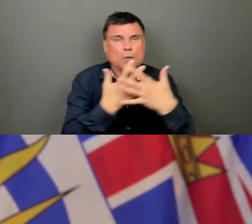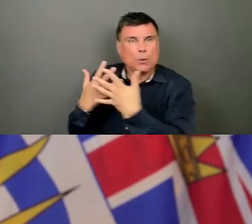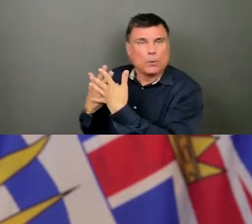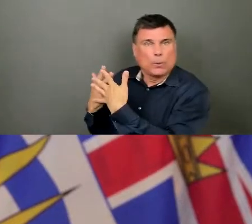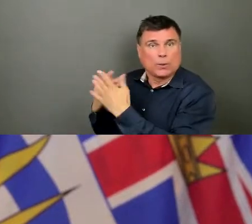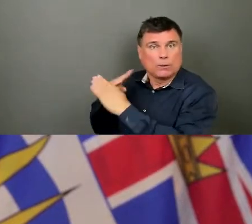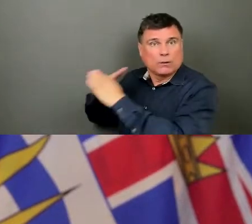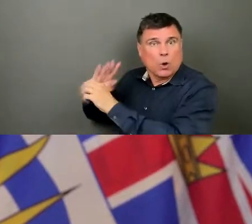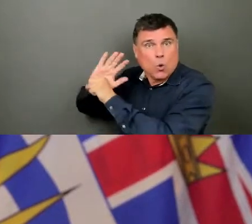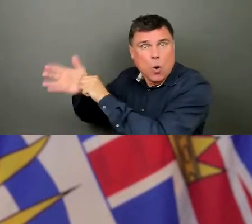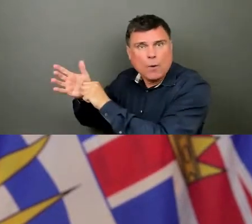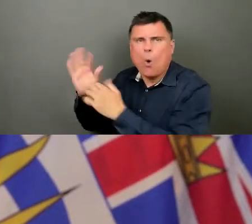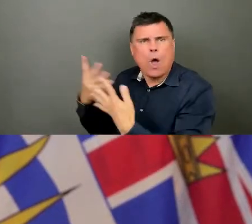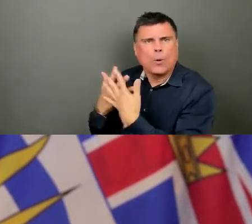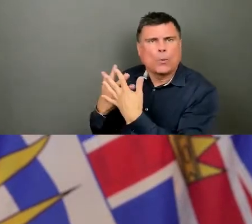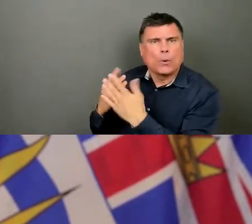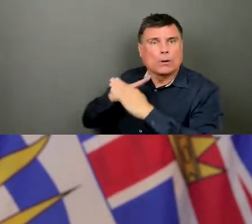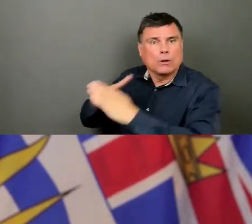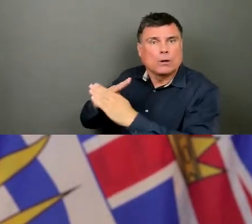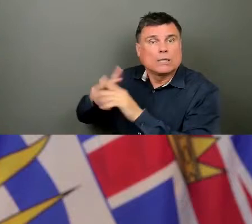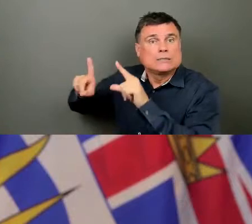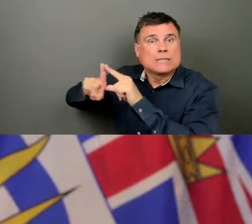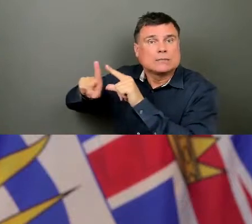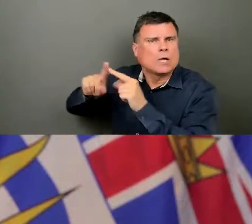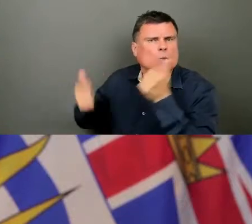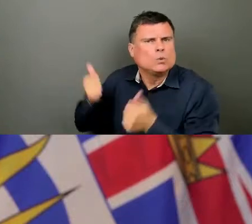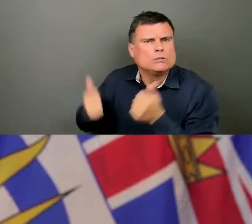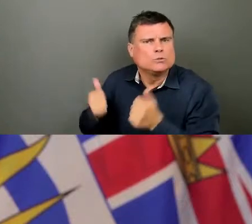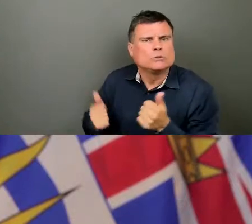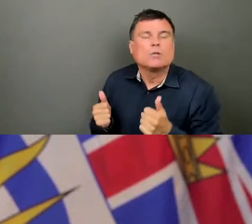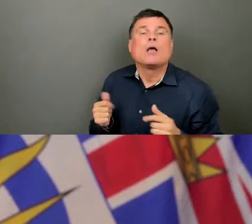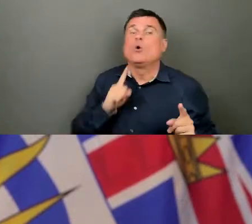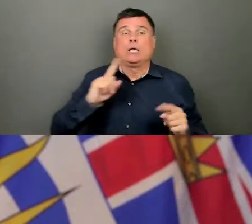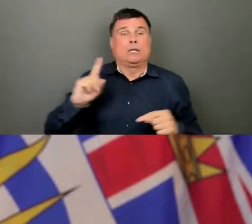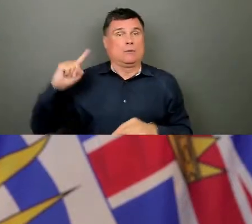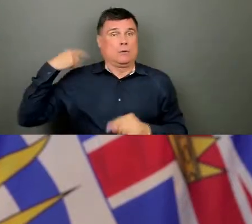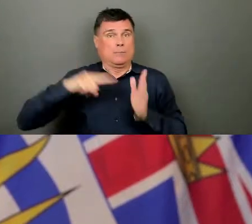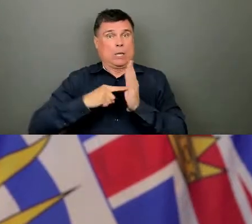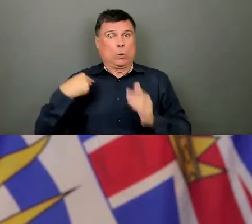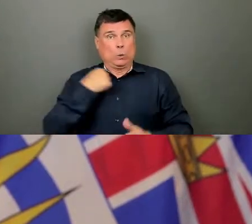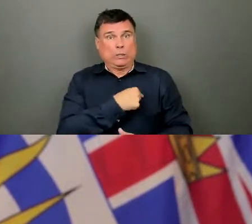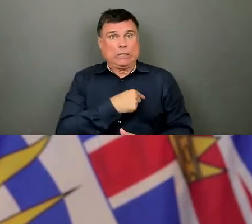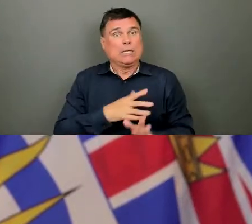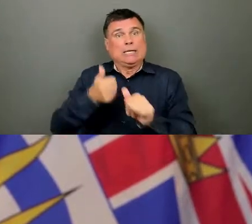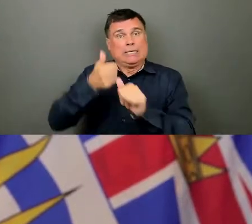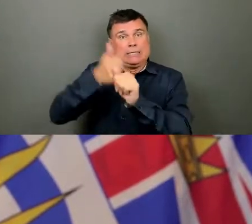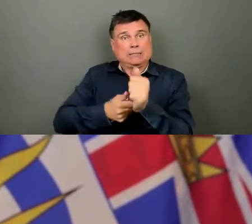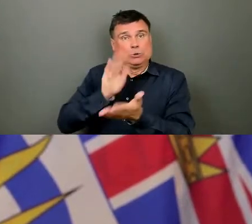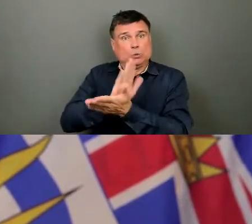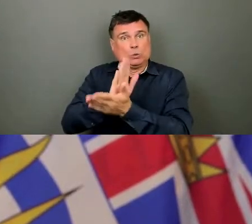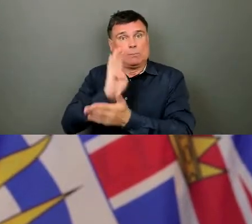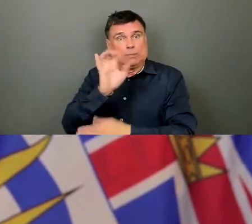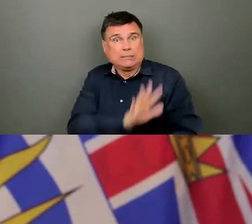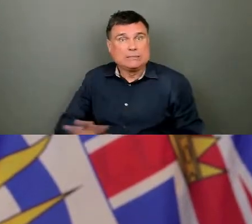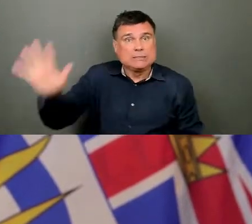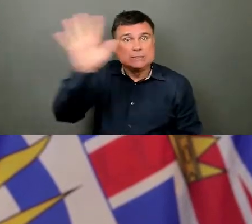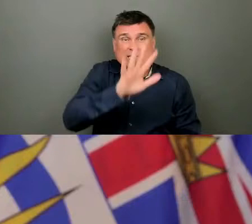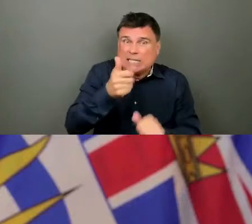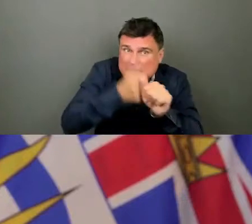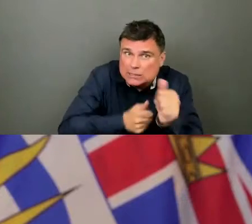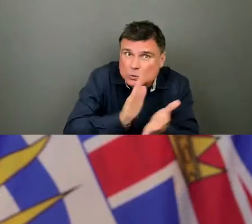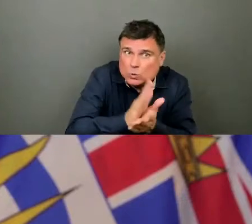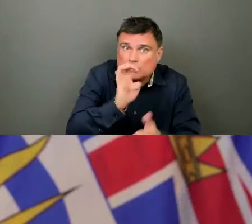working on from the very beginning. Every school in the province has done an assessment, and I know the Minister